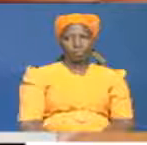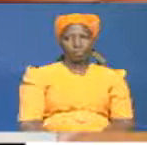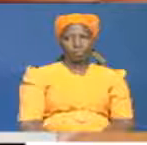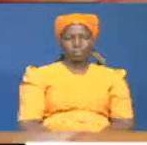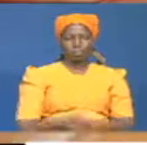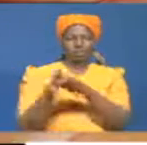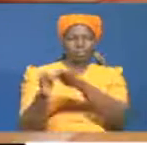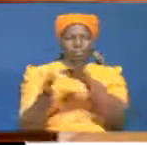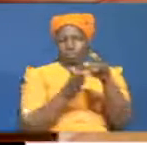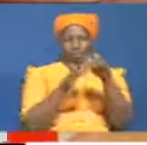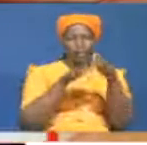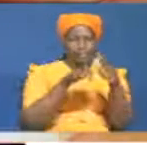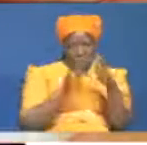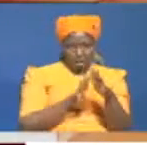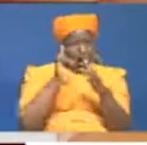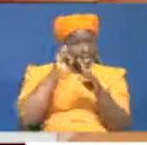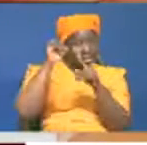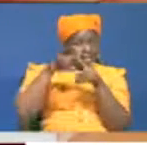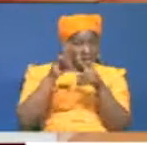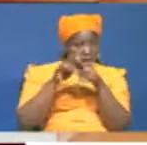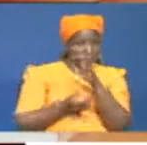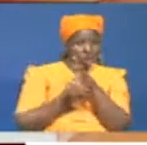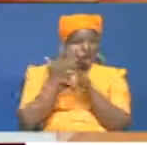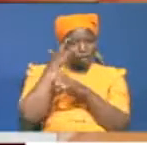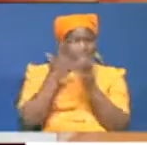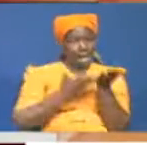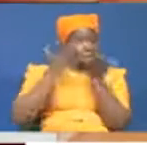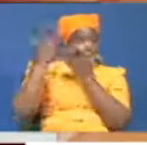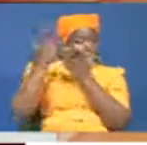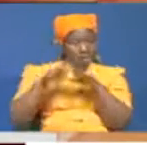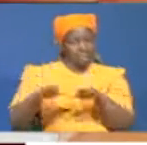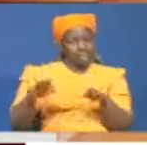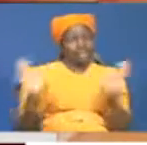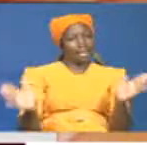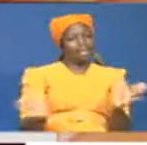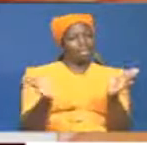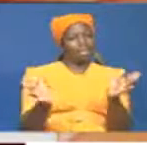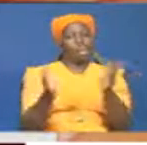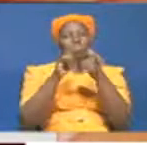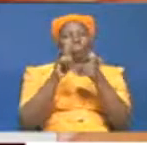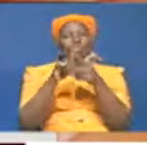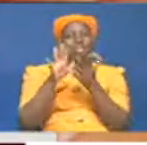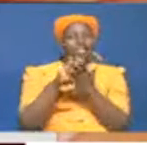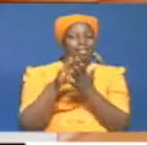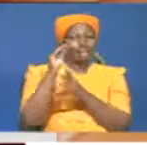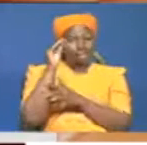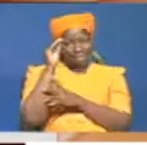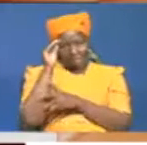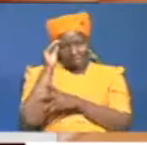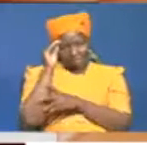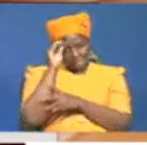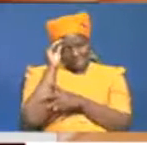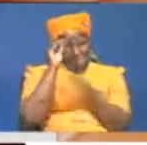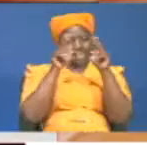And elsewhere, farmers intending to produce for the export market have been encouraged to familiarize themselves with